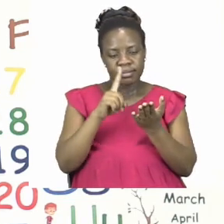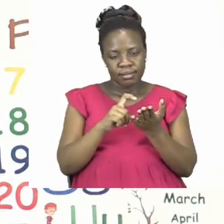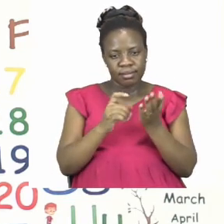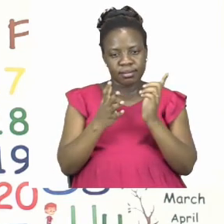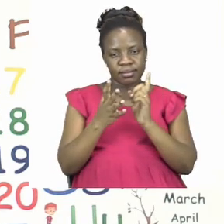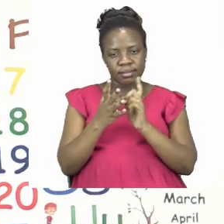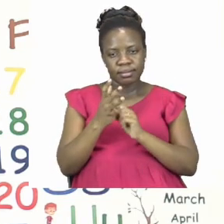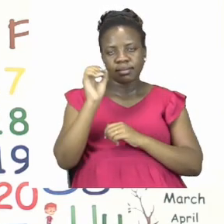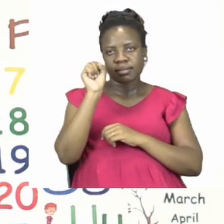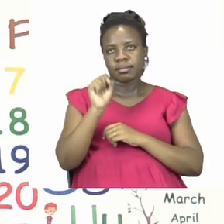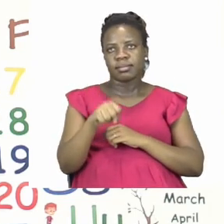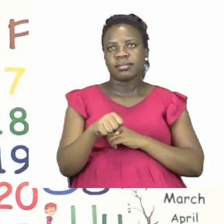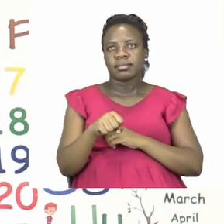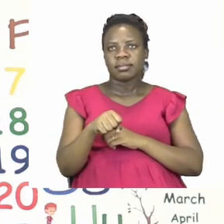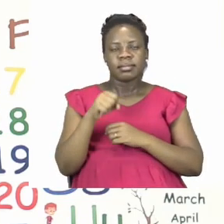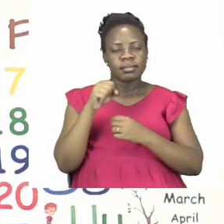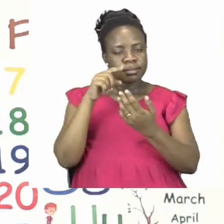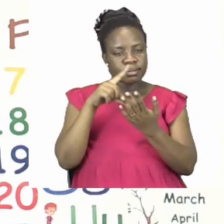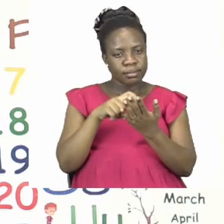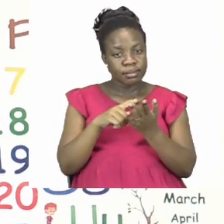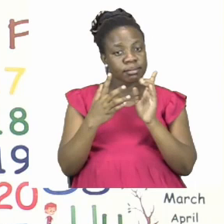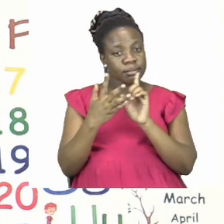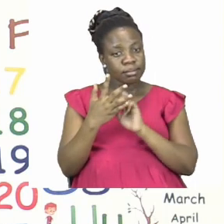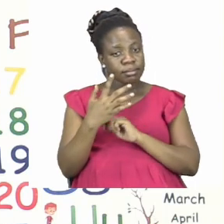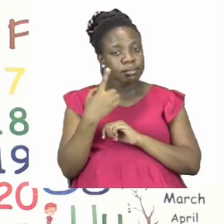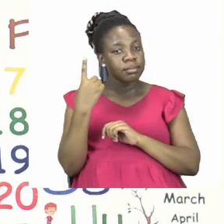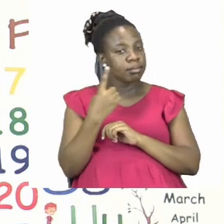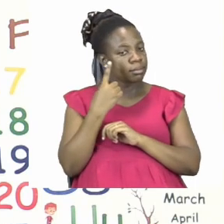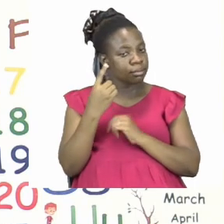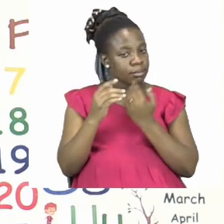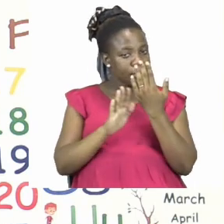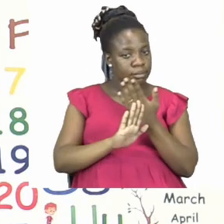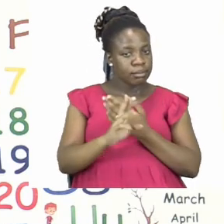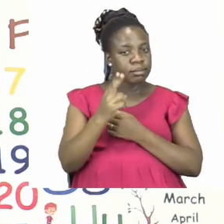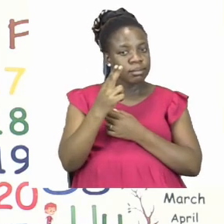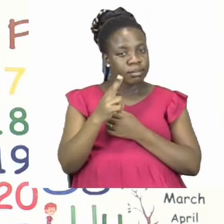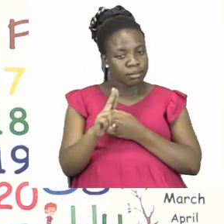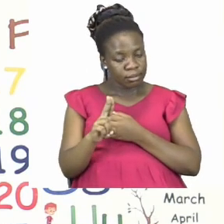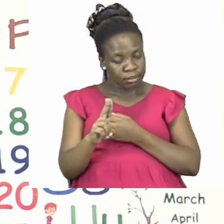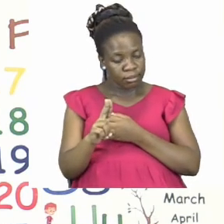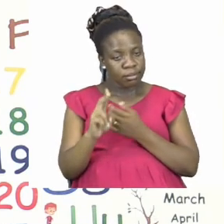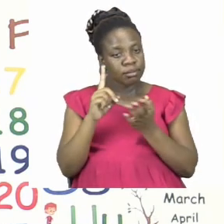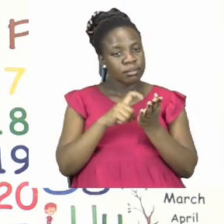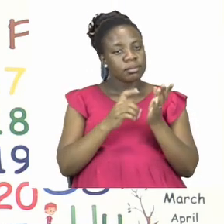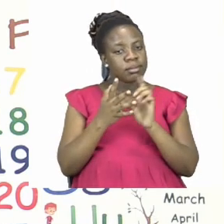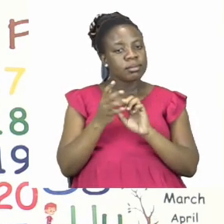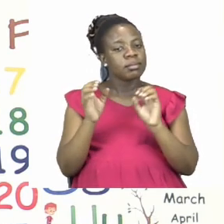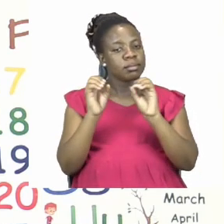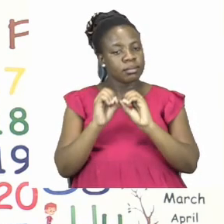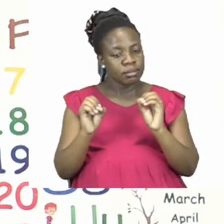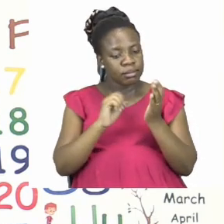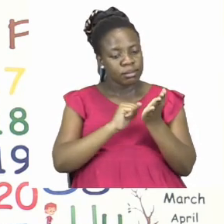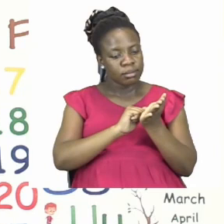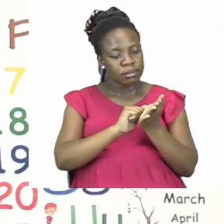sanitize. Remember, sanitizing is not the only way we can stay safe. You can also use soap and water to wash your hands. Just make sure